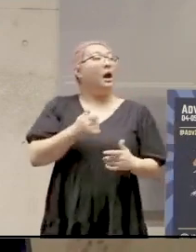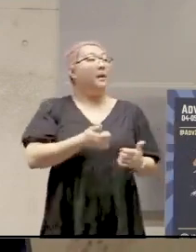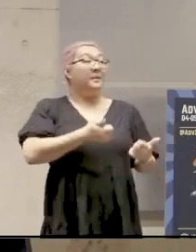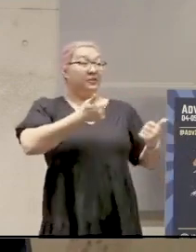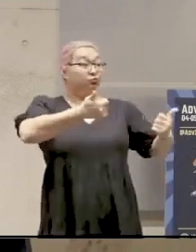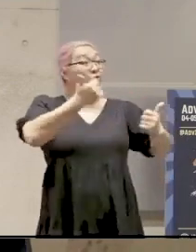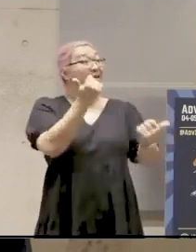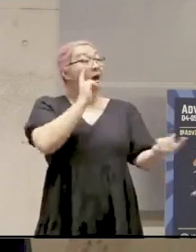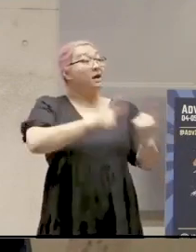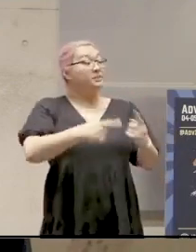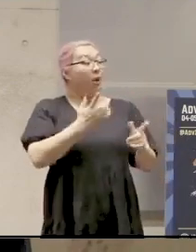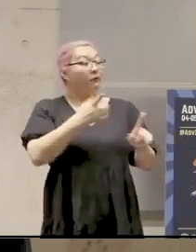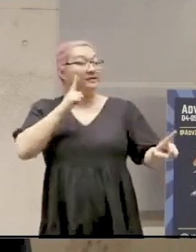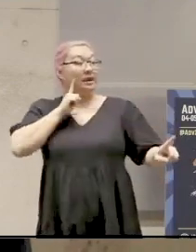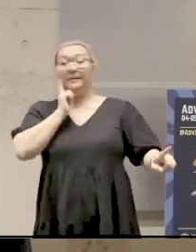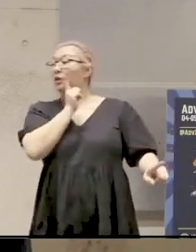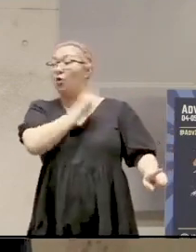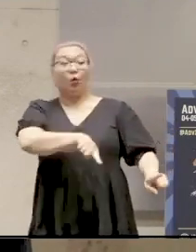listening.